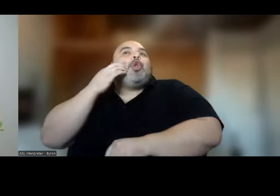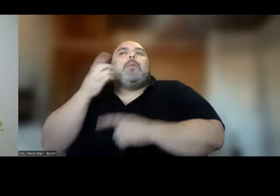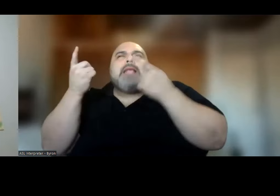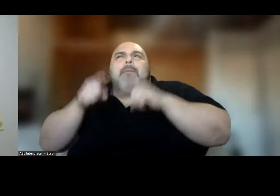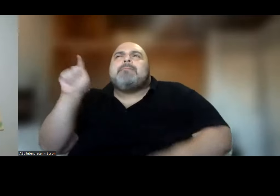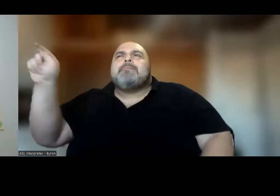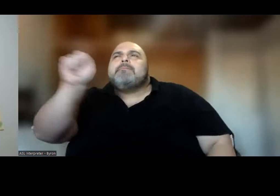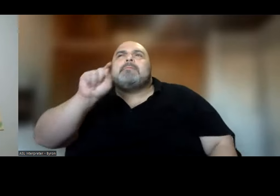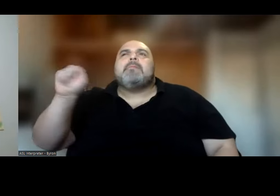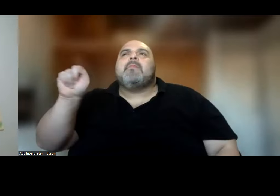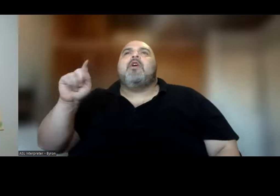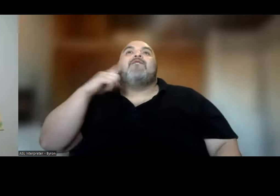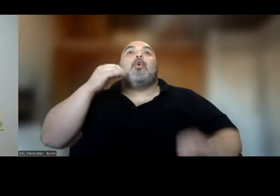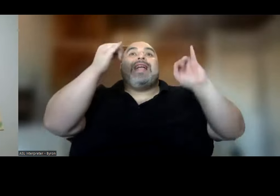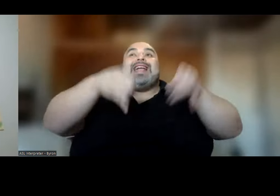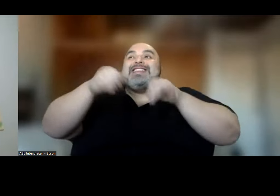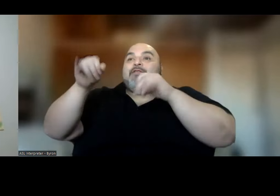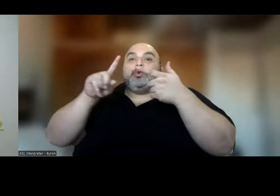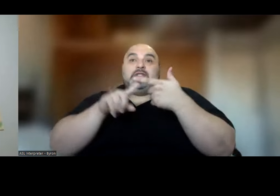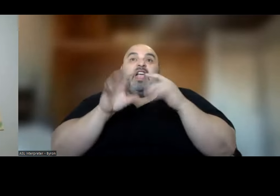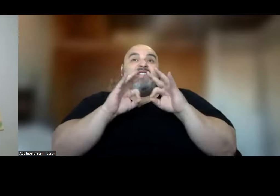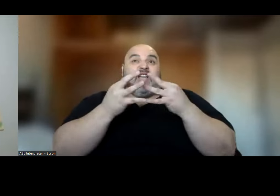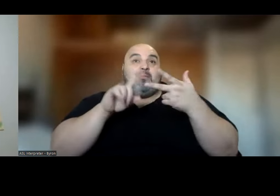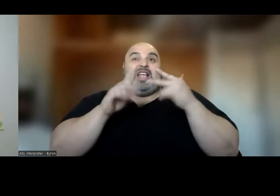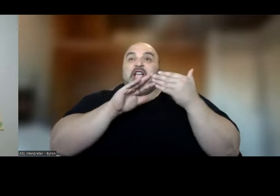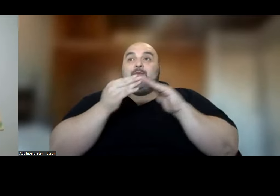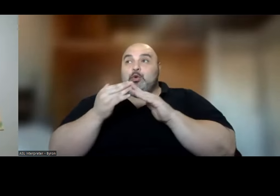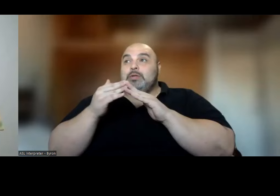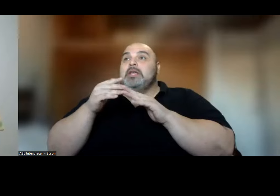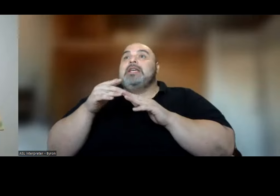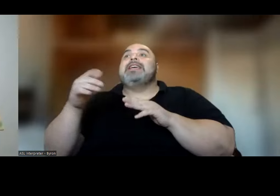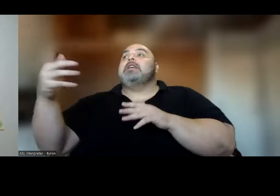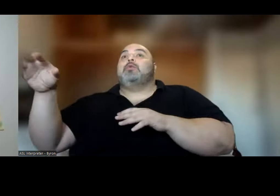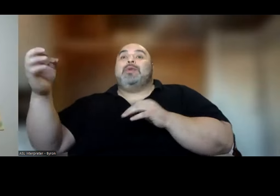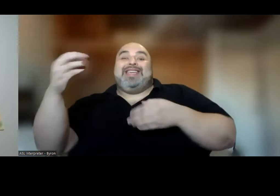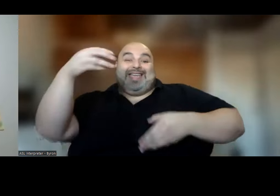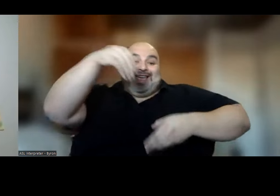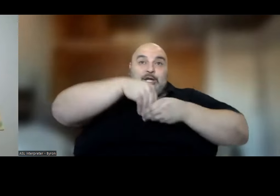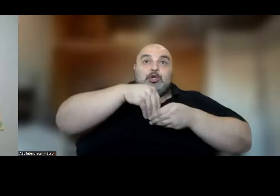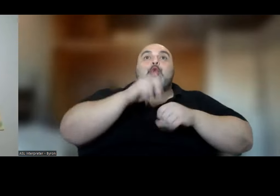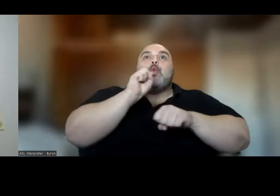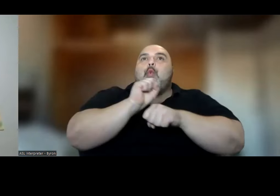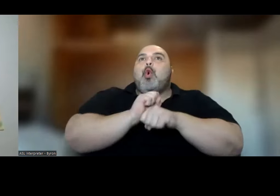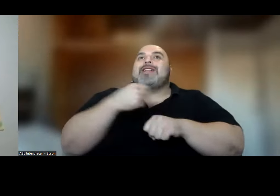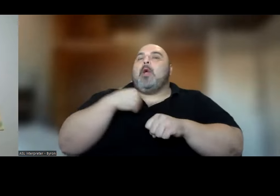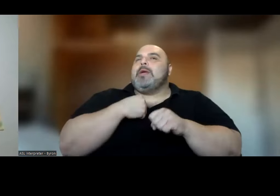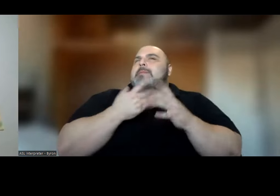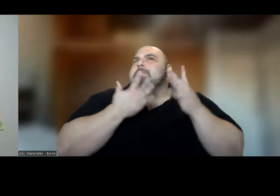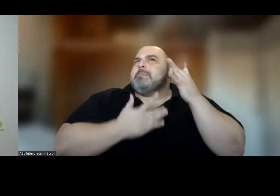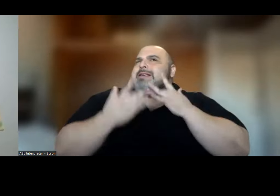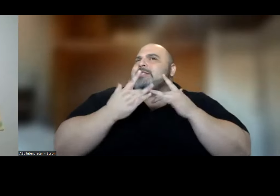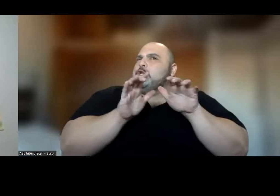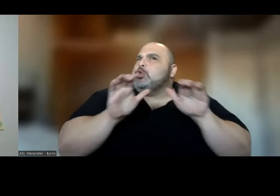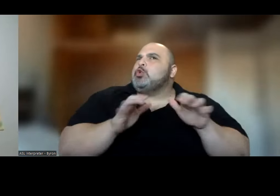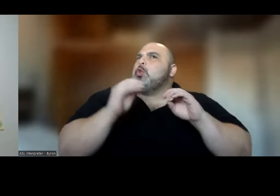for individuals, families, and communities, into the workforce that we're missing to do this work more thoughtfully. So I see